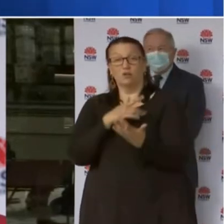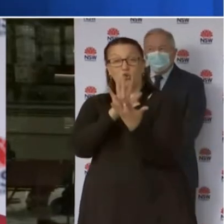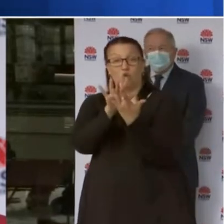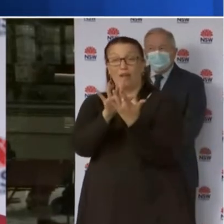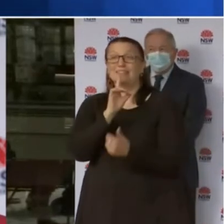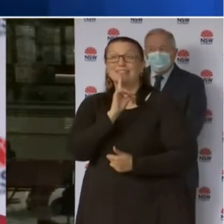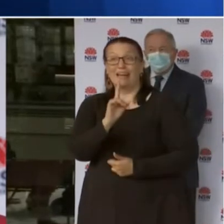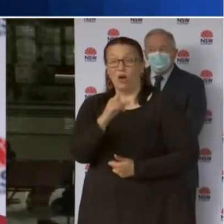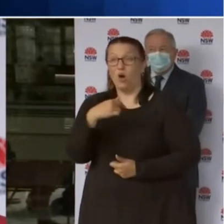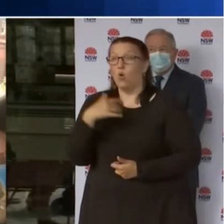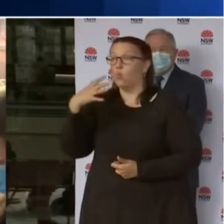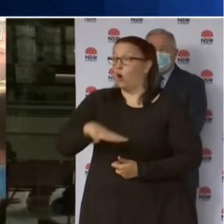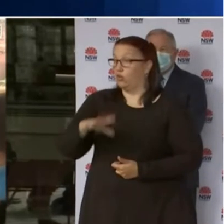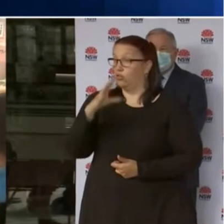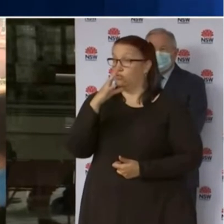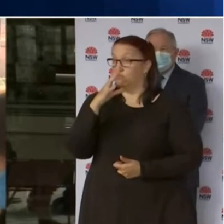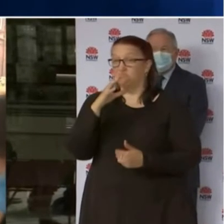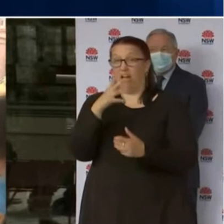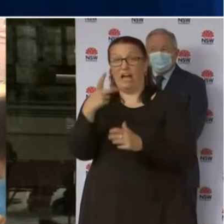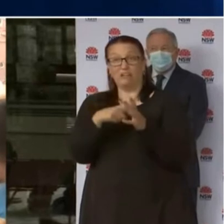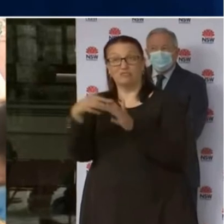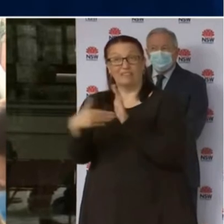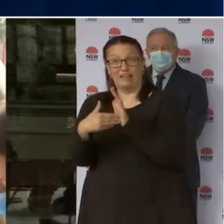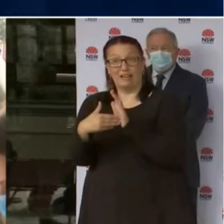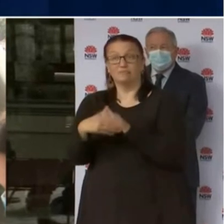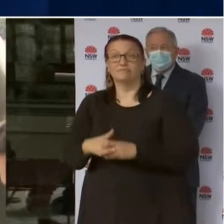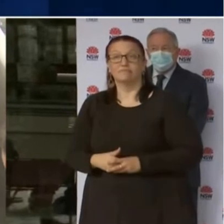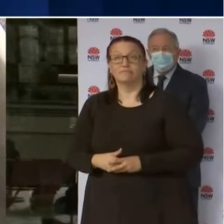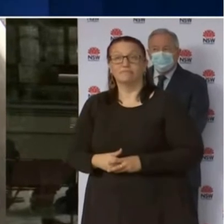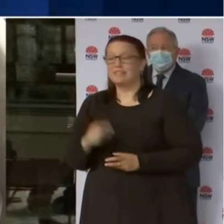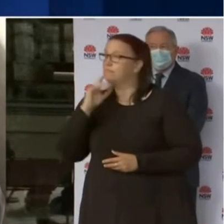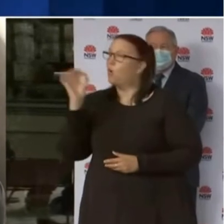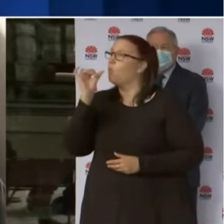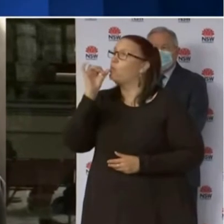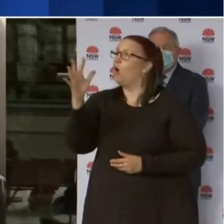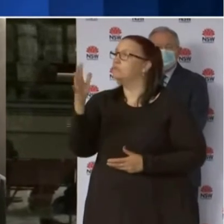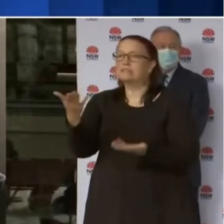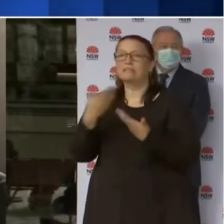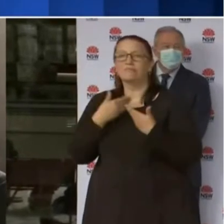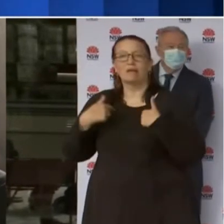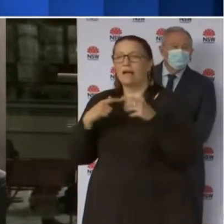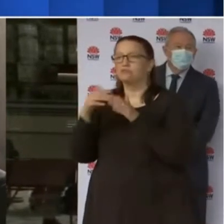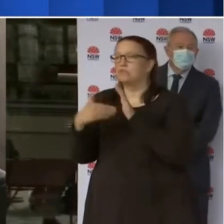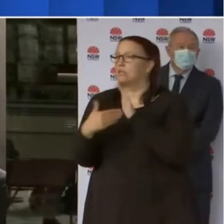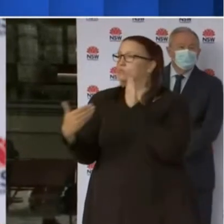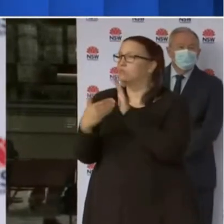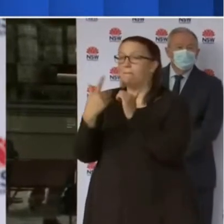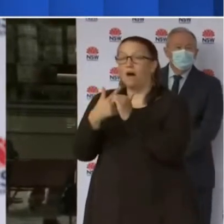an epidemic shot. said they won't do it this week but I call back next week and I get a Pfizer shot. So what is going on there?